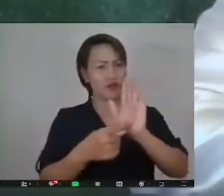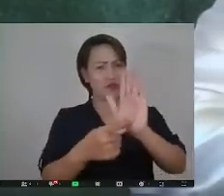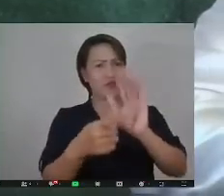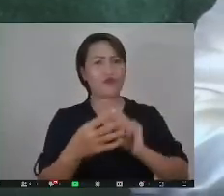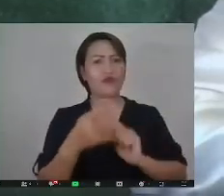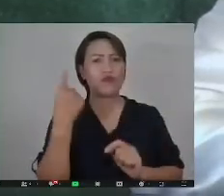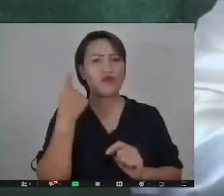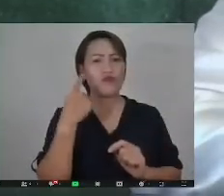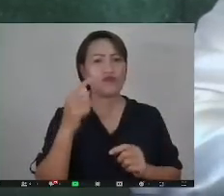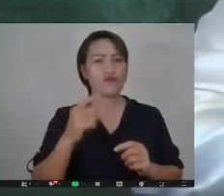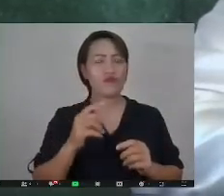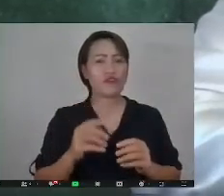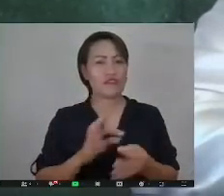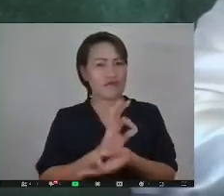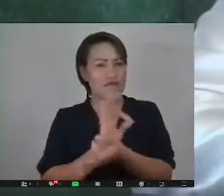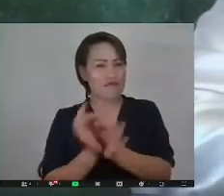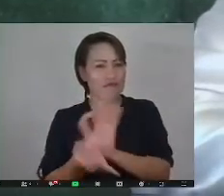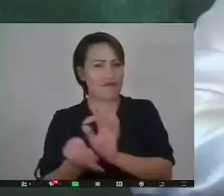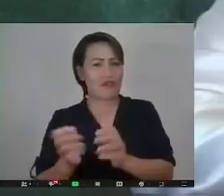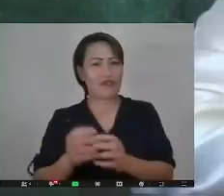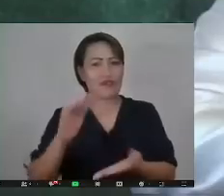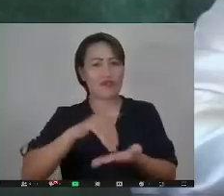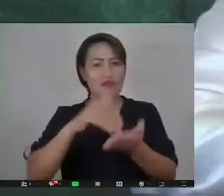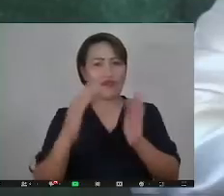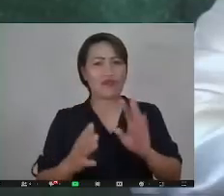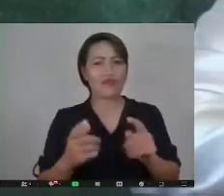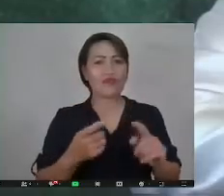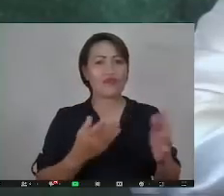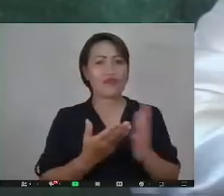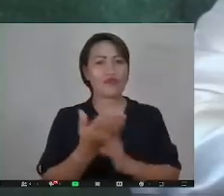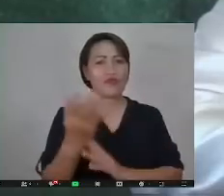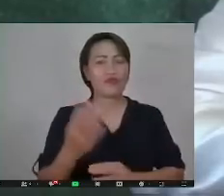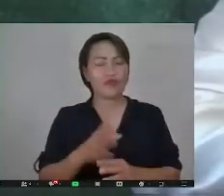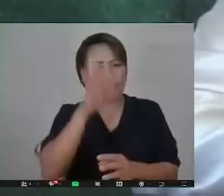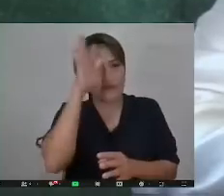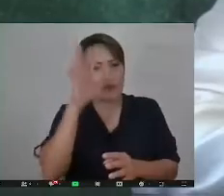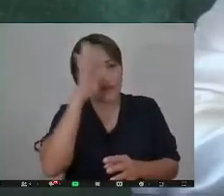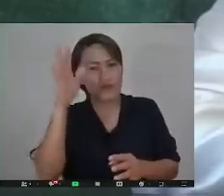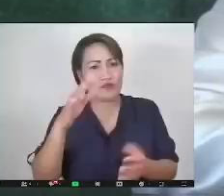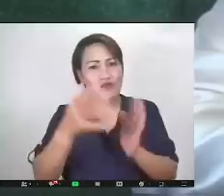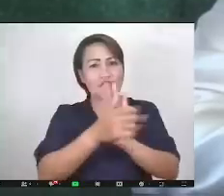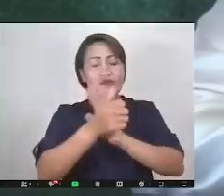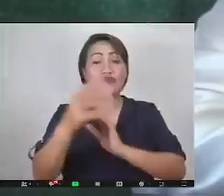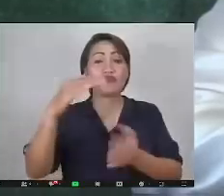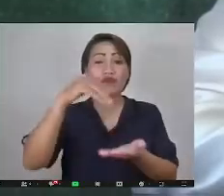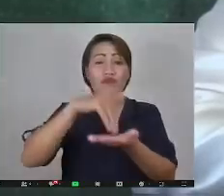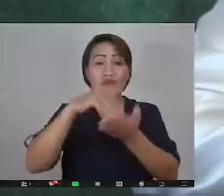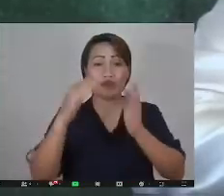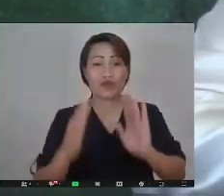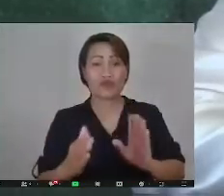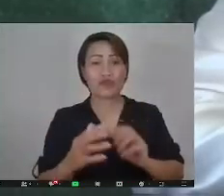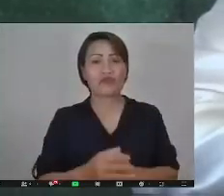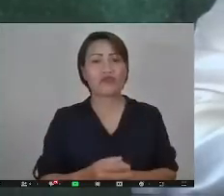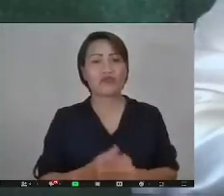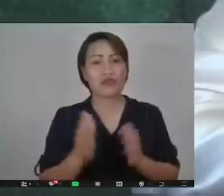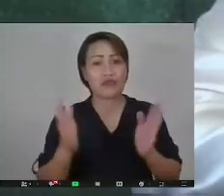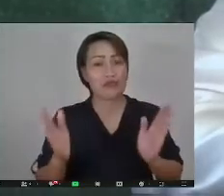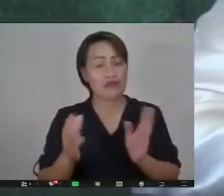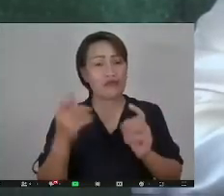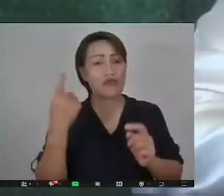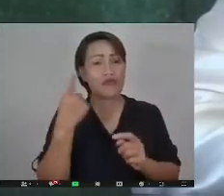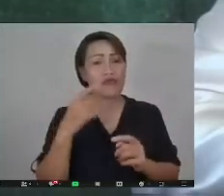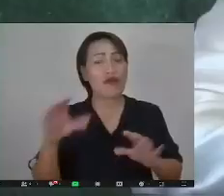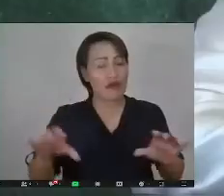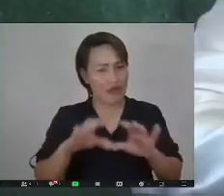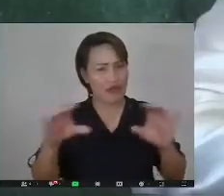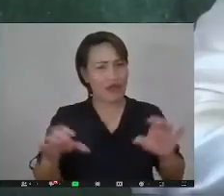Learners in science and technology through inventive skills of students stimulated on the various competitions and activities in this